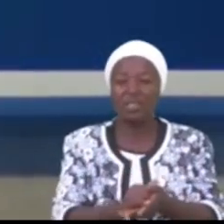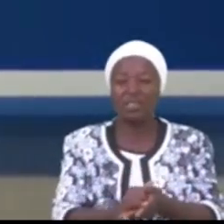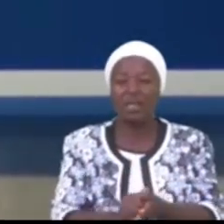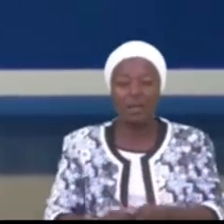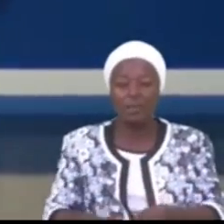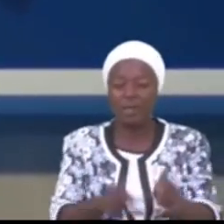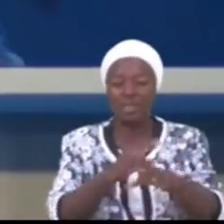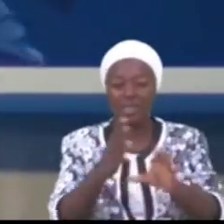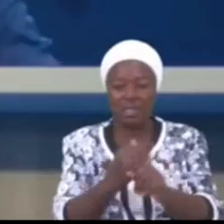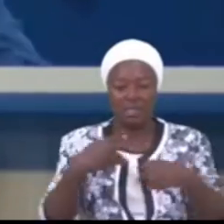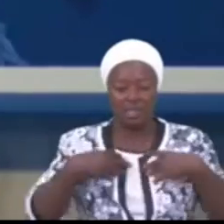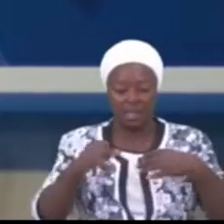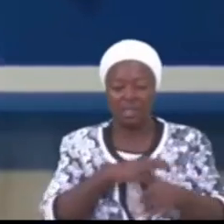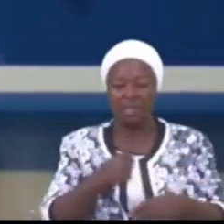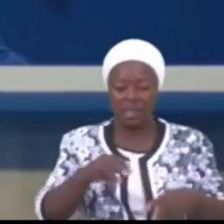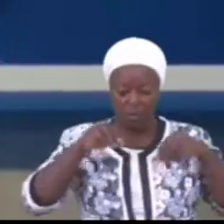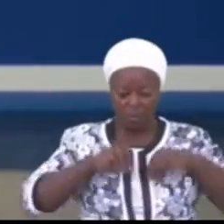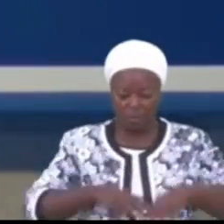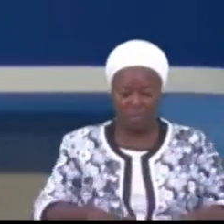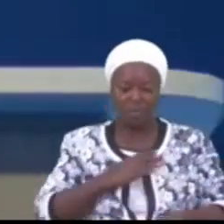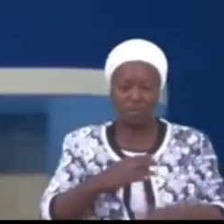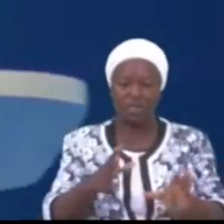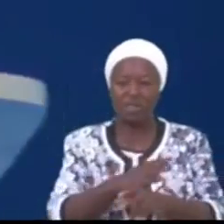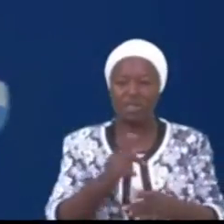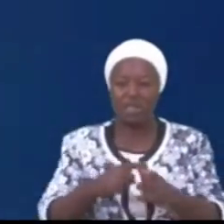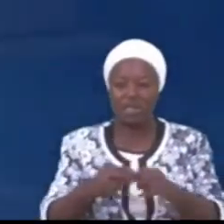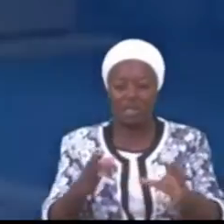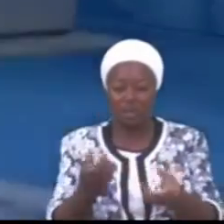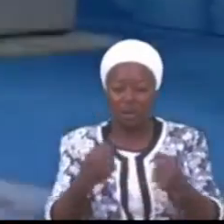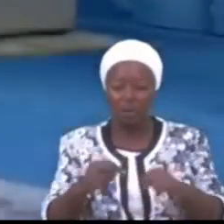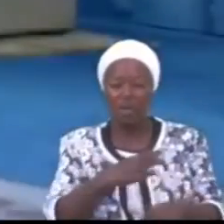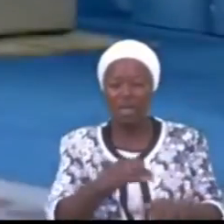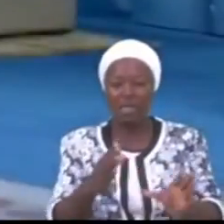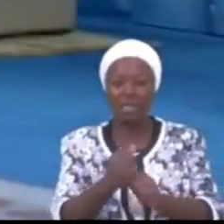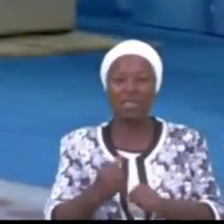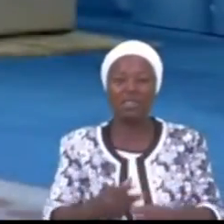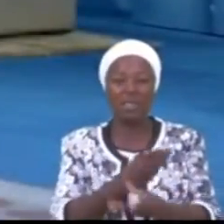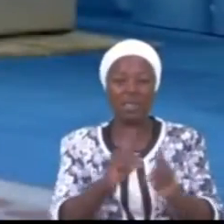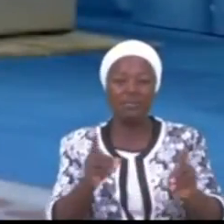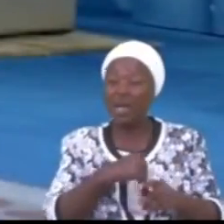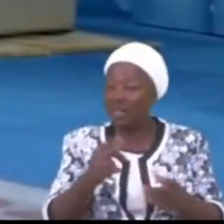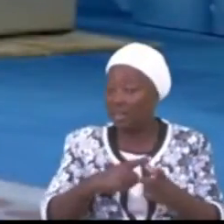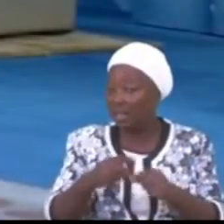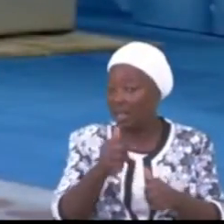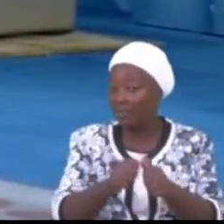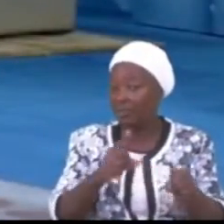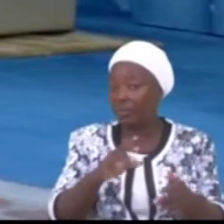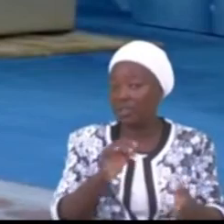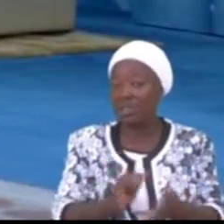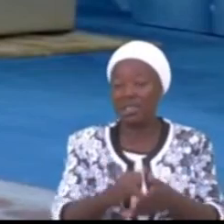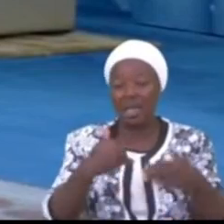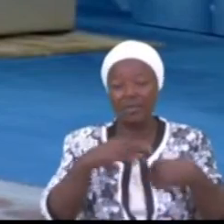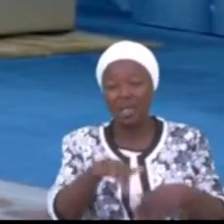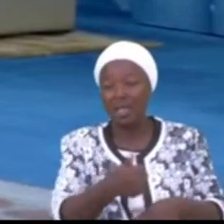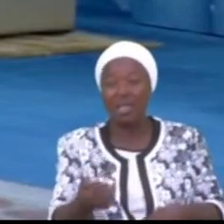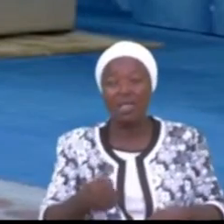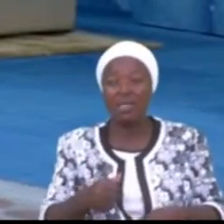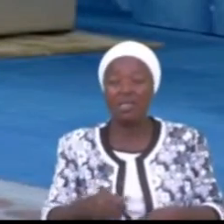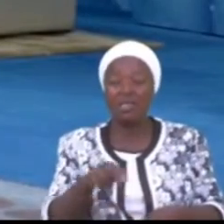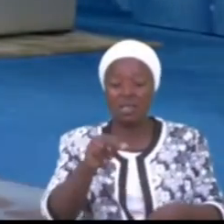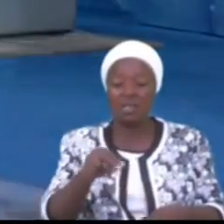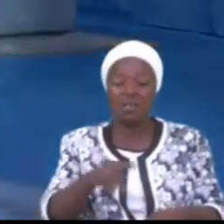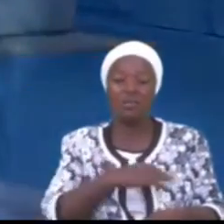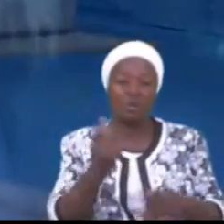the demonized will come and get deliverance. And everyone having any need, you will come.